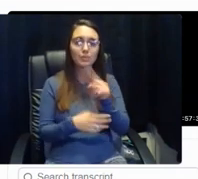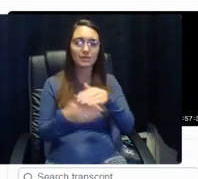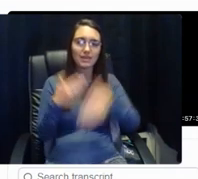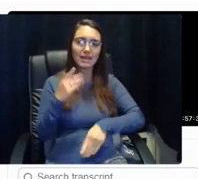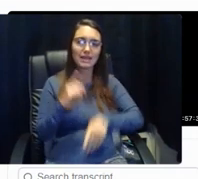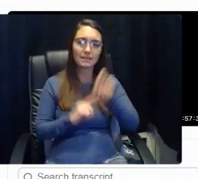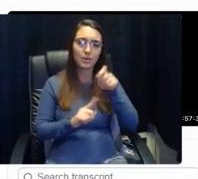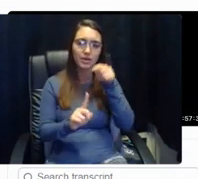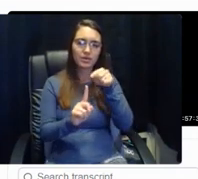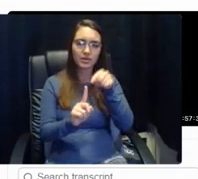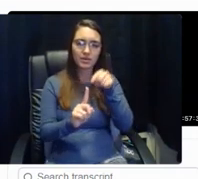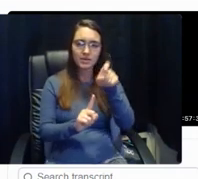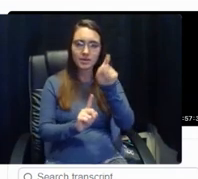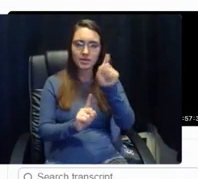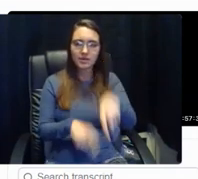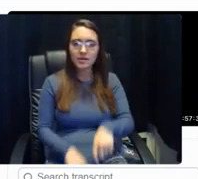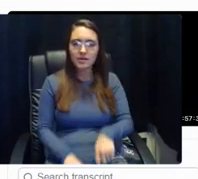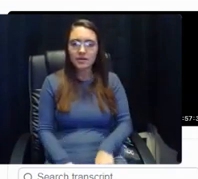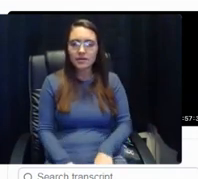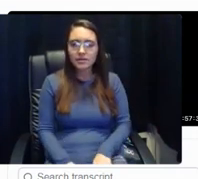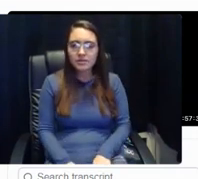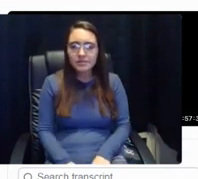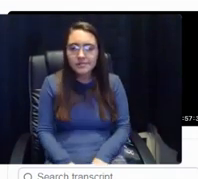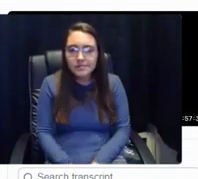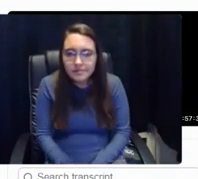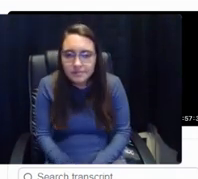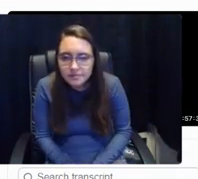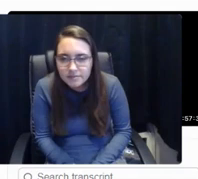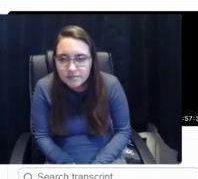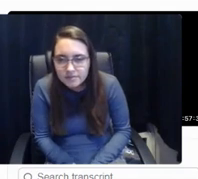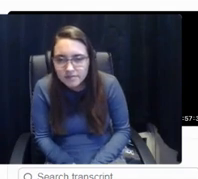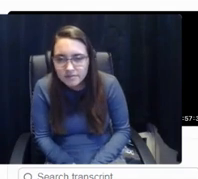be. And we're looking at this particular